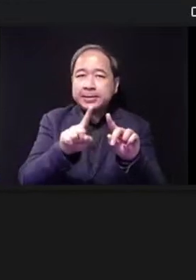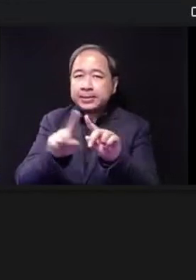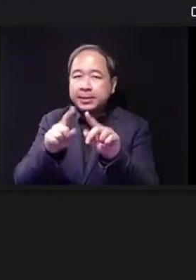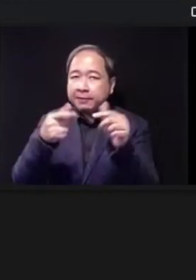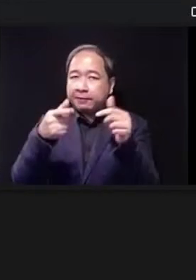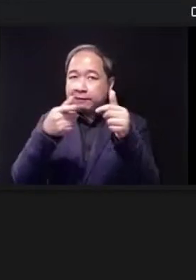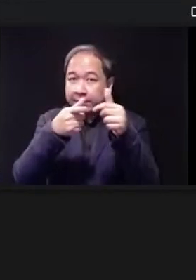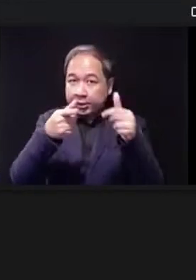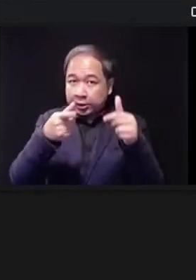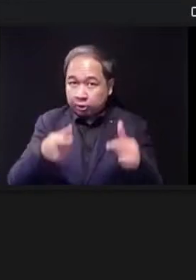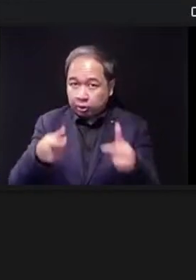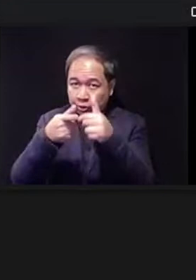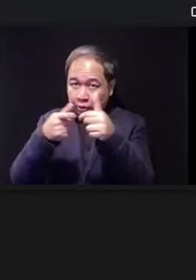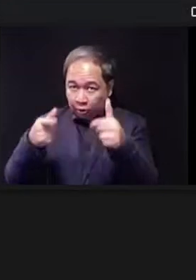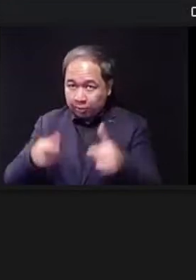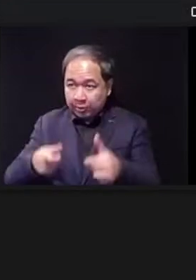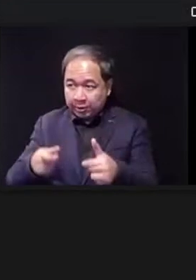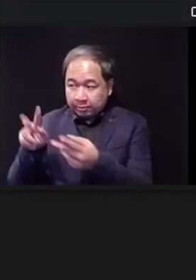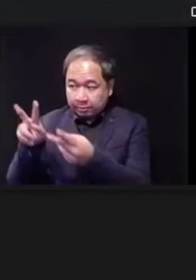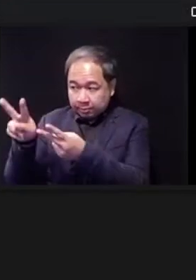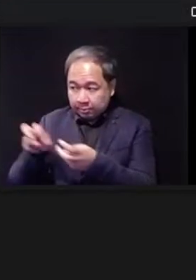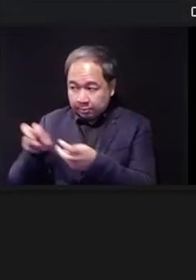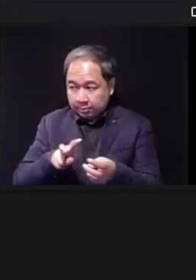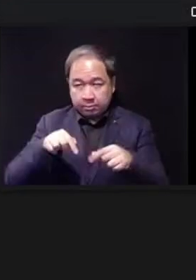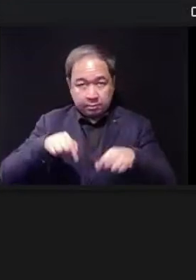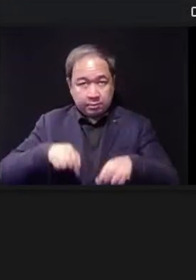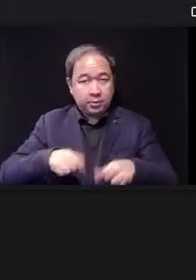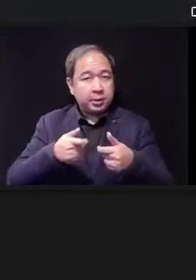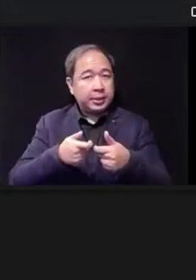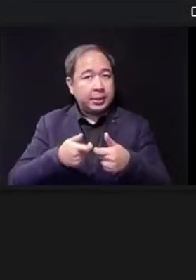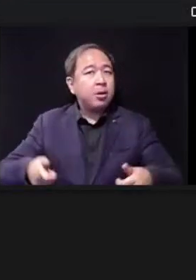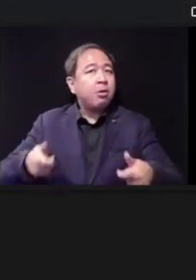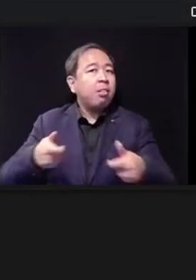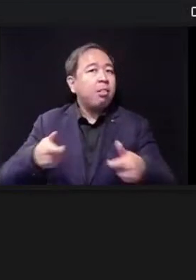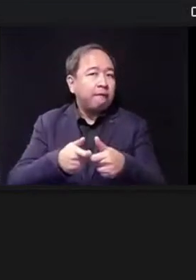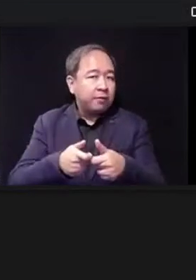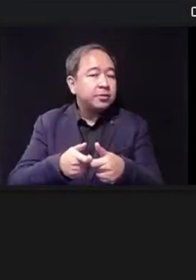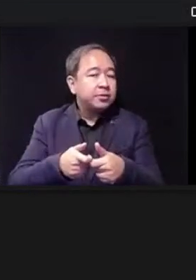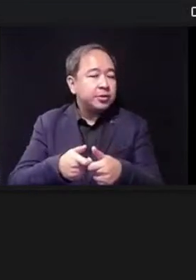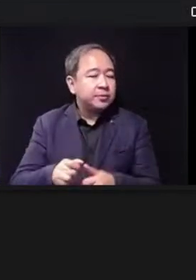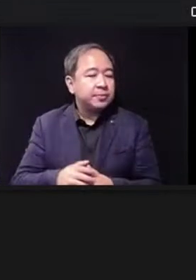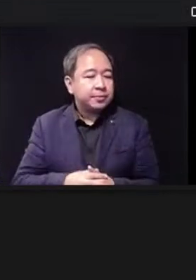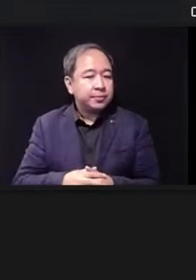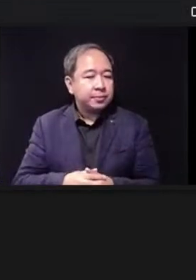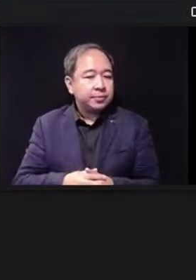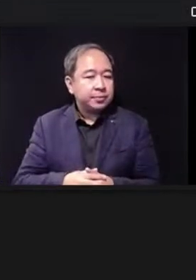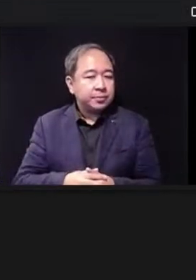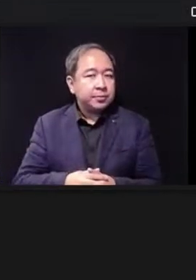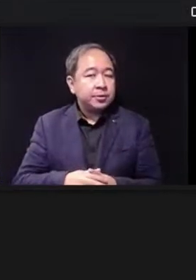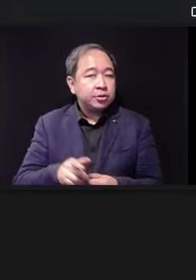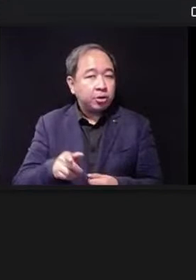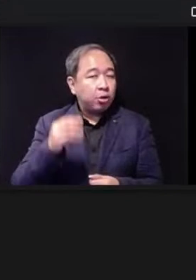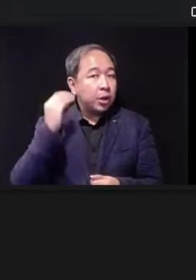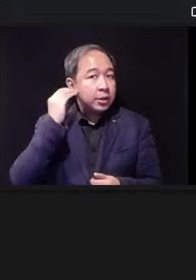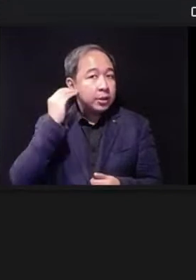And the secretariat is scrolling